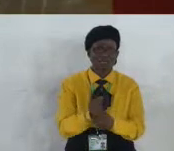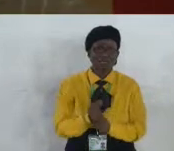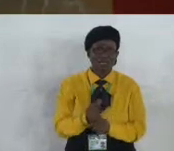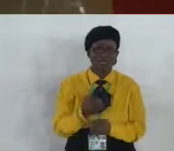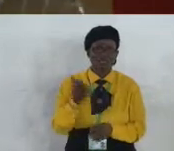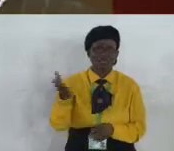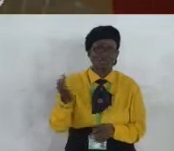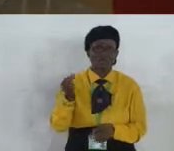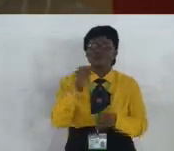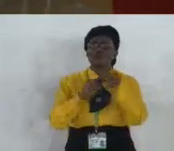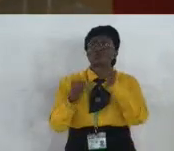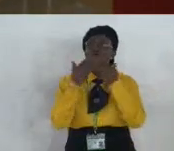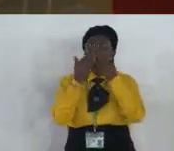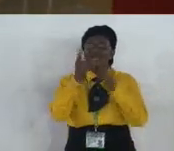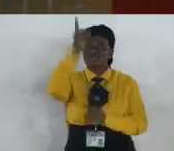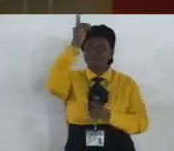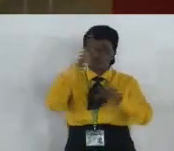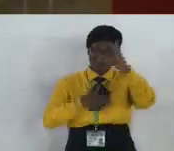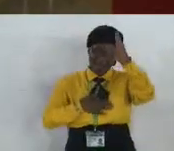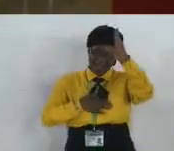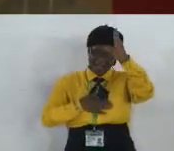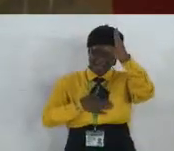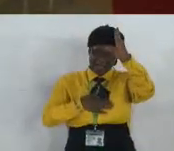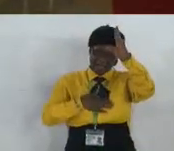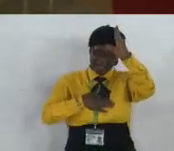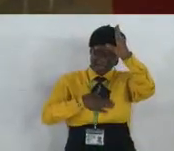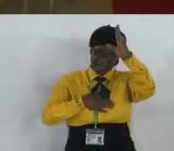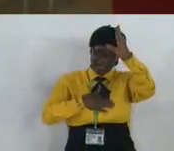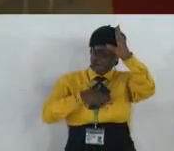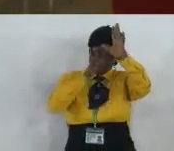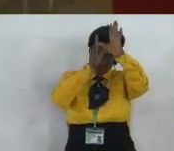Oh, thank you, my Father.